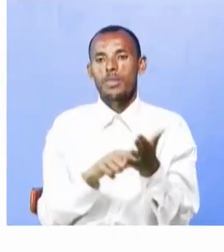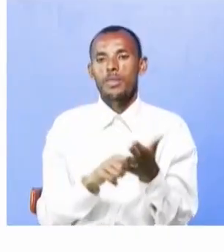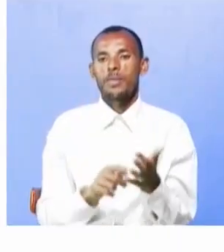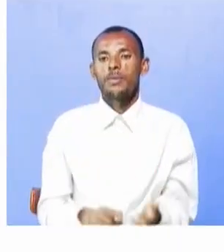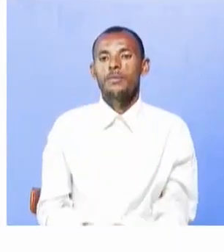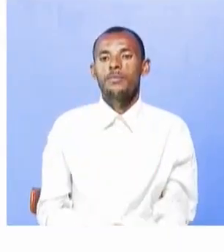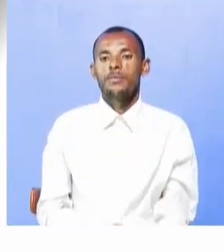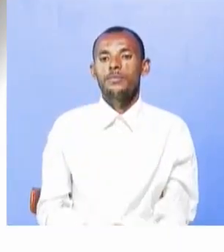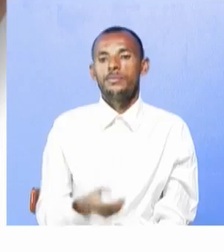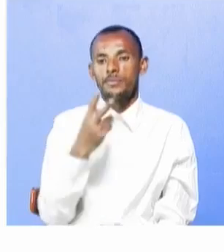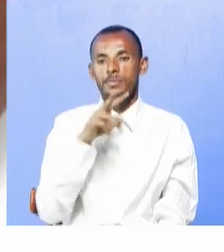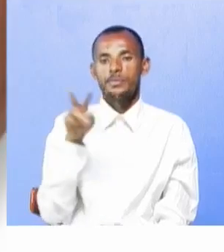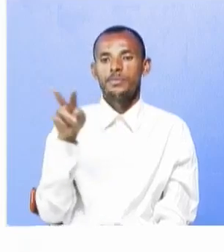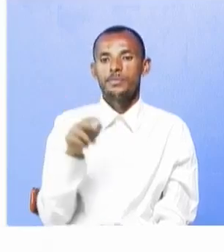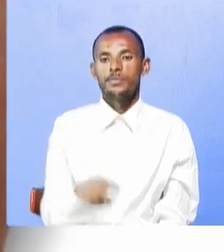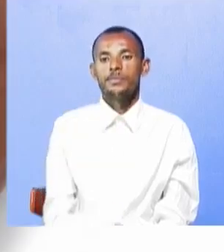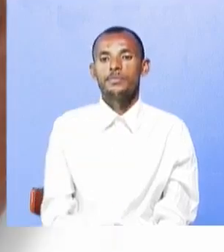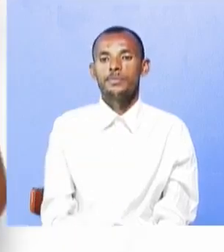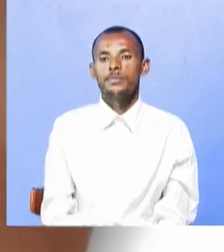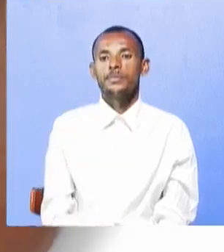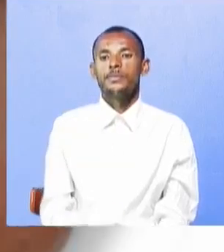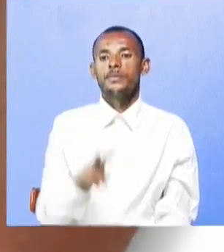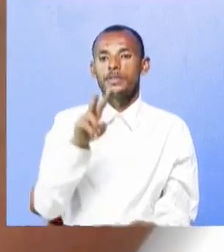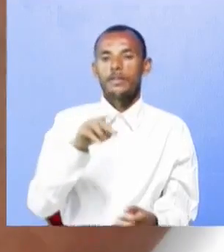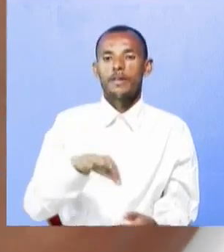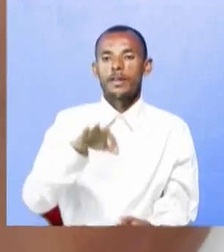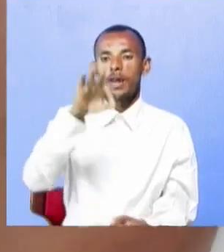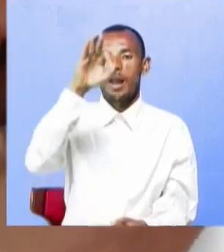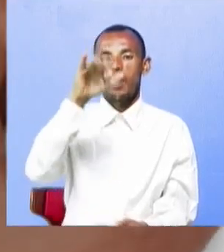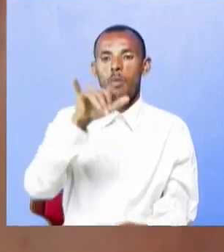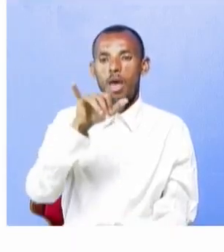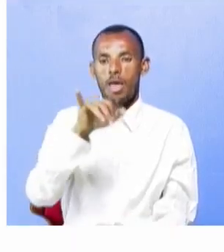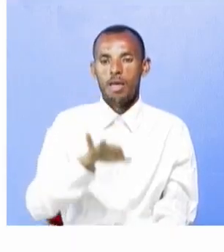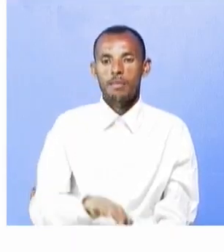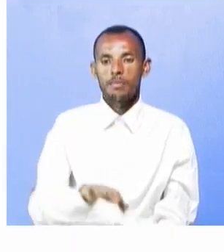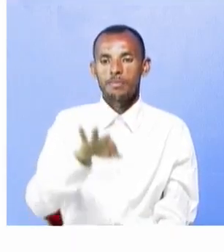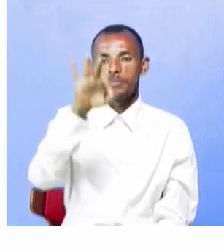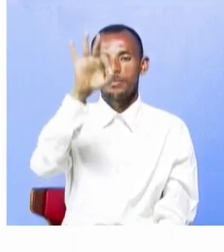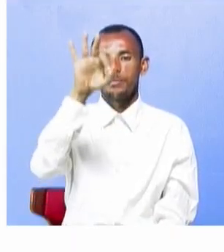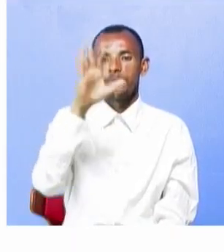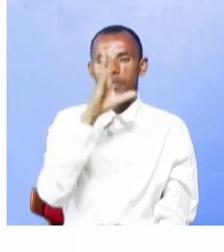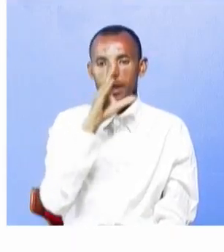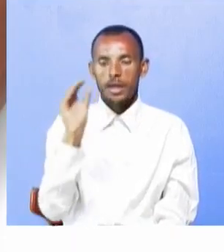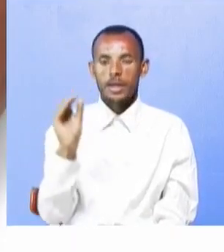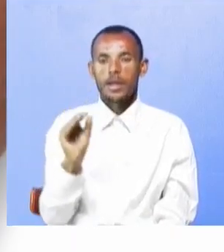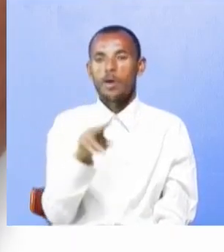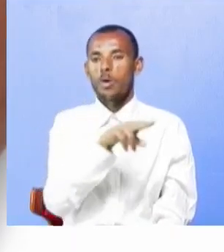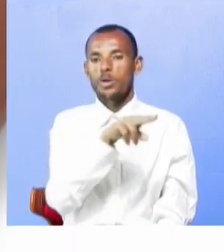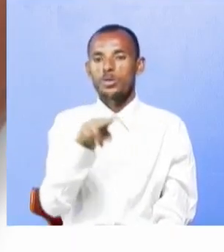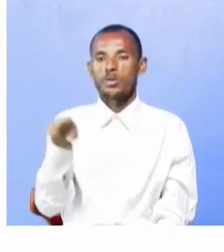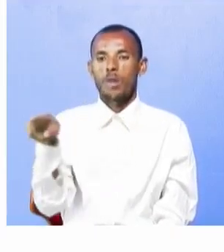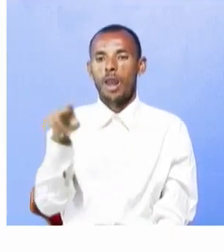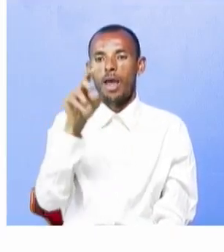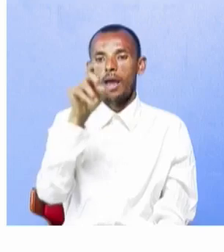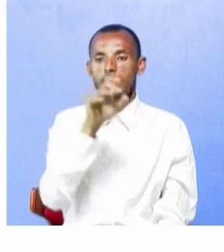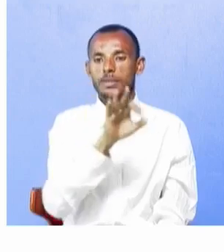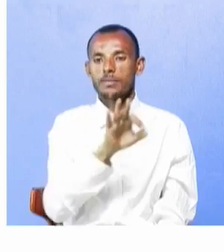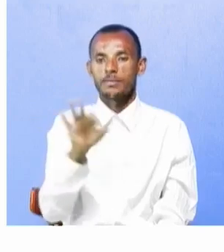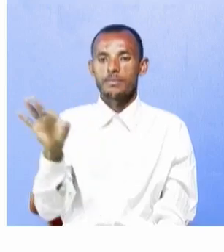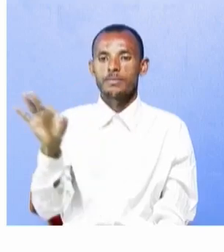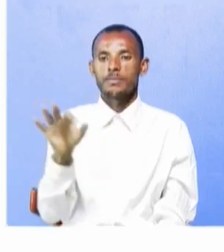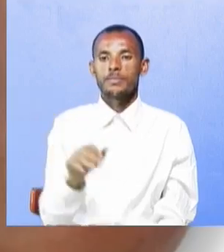So roughly the vertical line is y-axis and the horizontal line is the